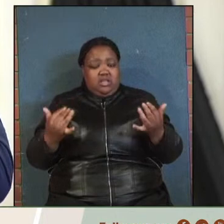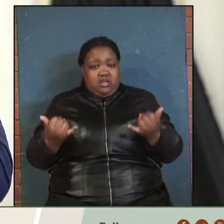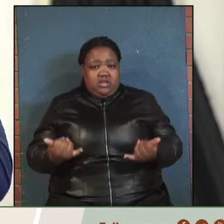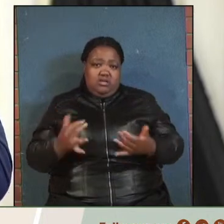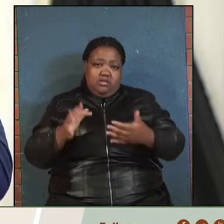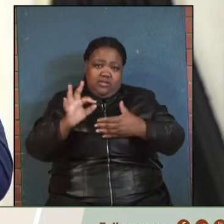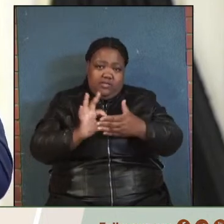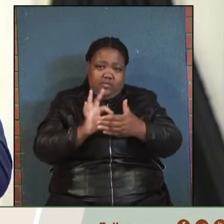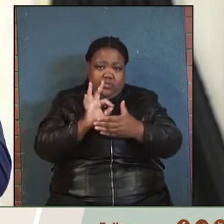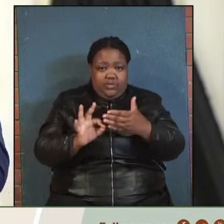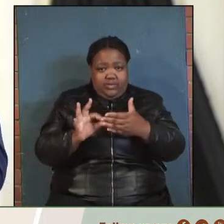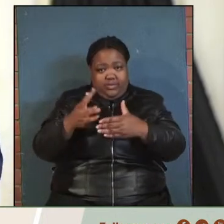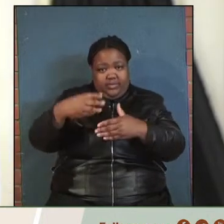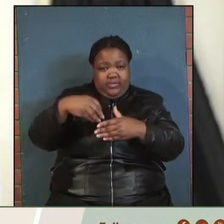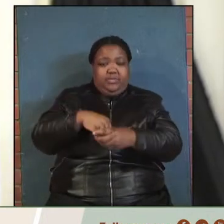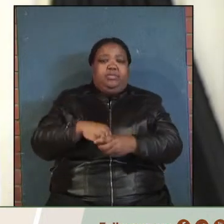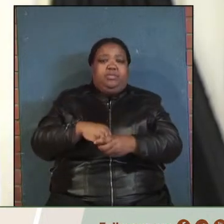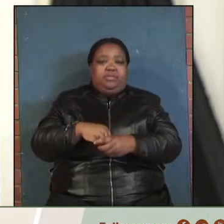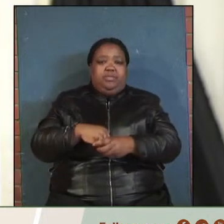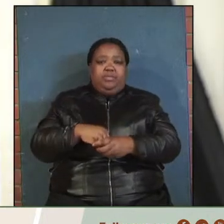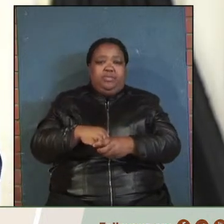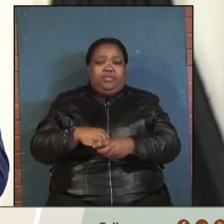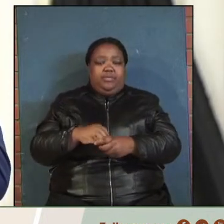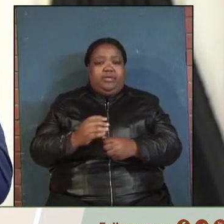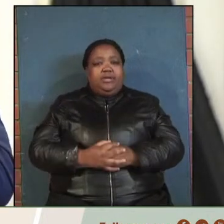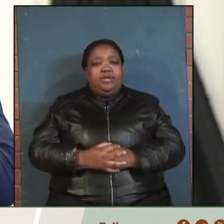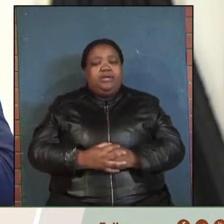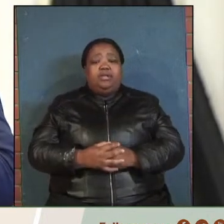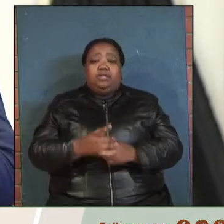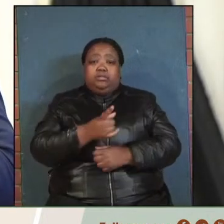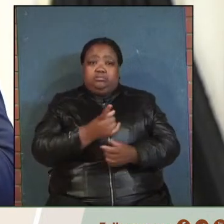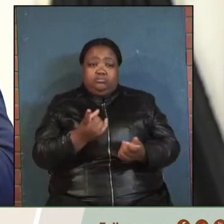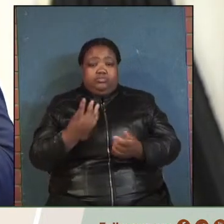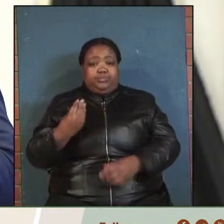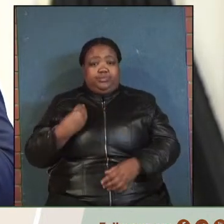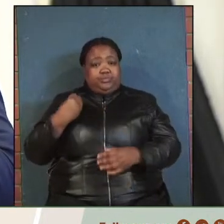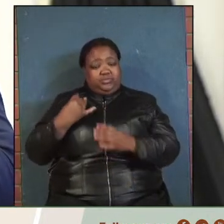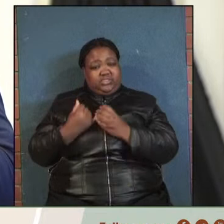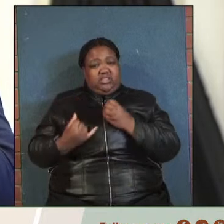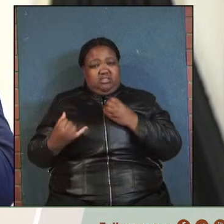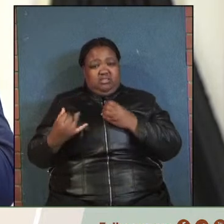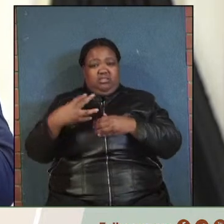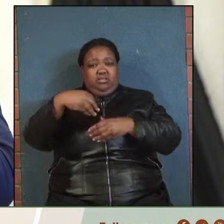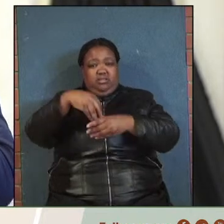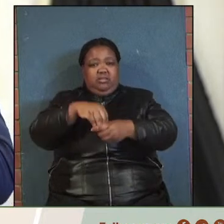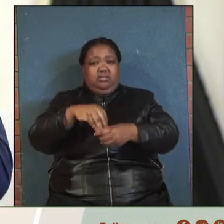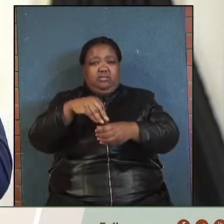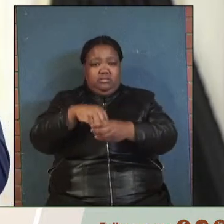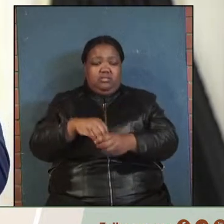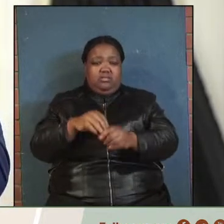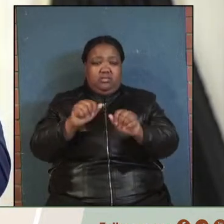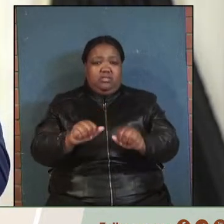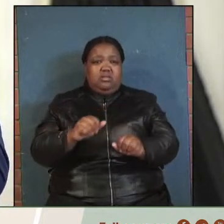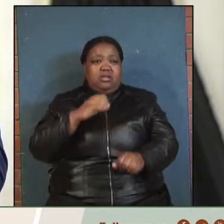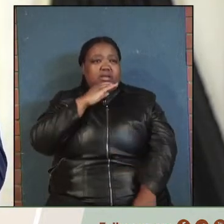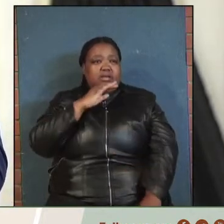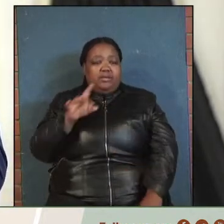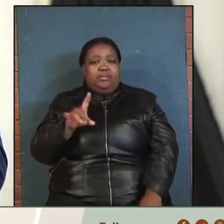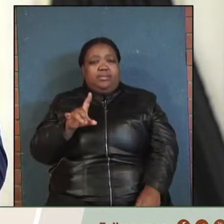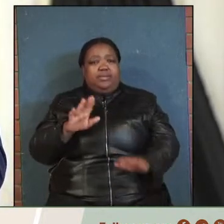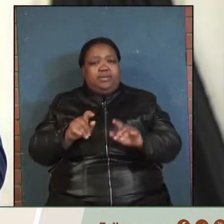as an individual. If you participate as an individual, it means even those that are around